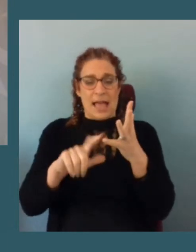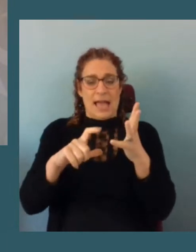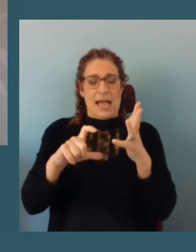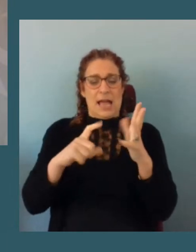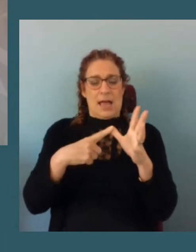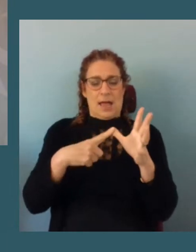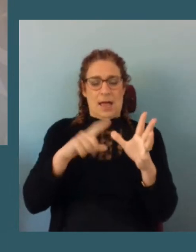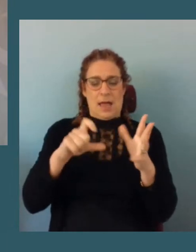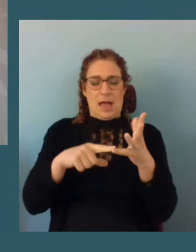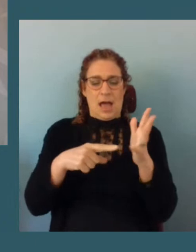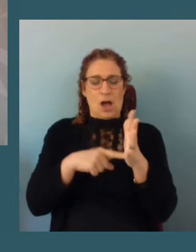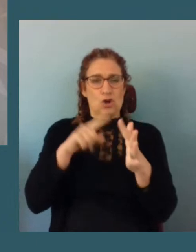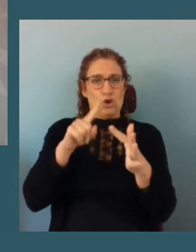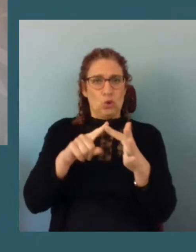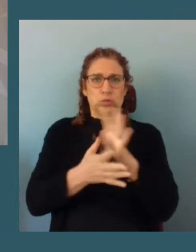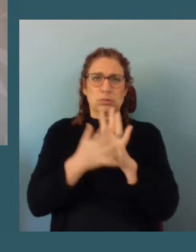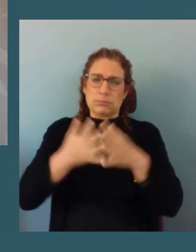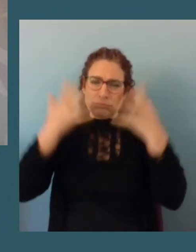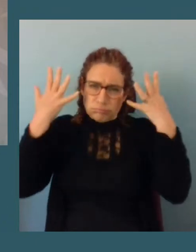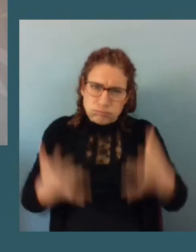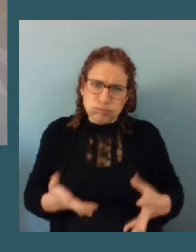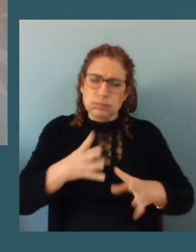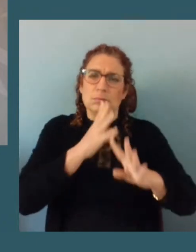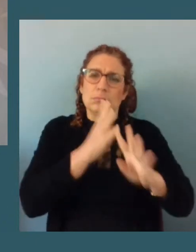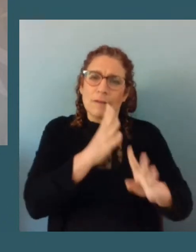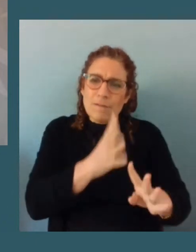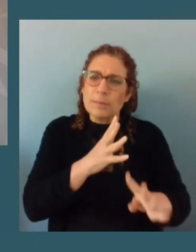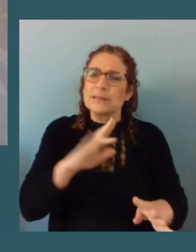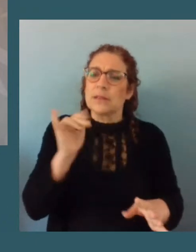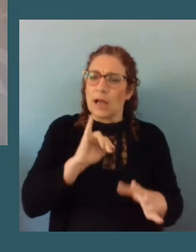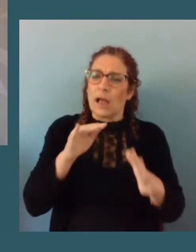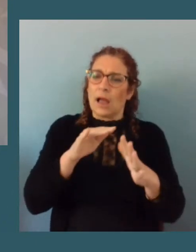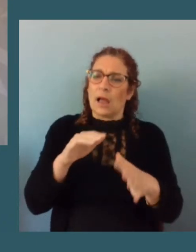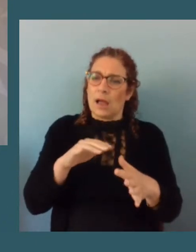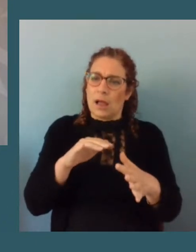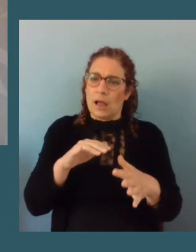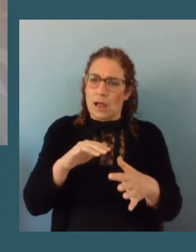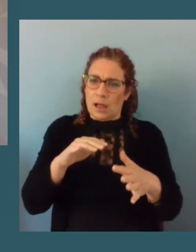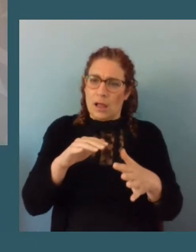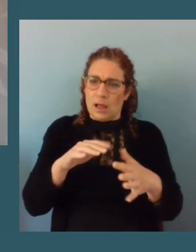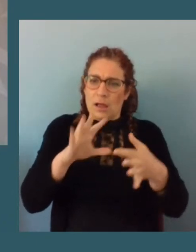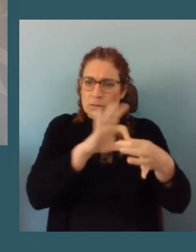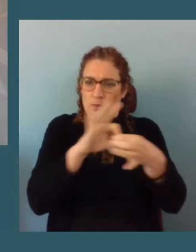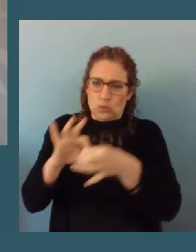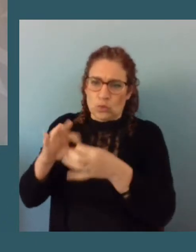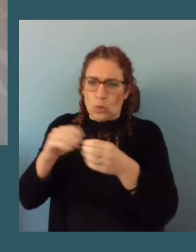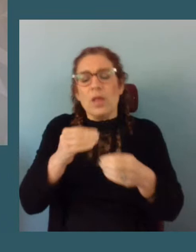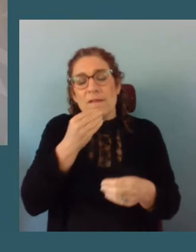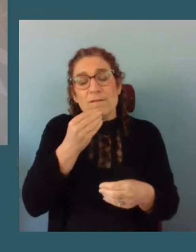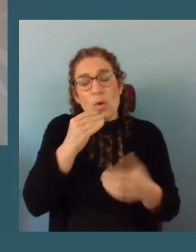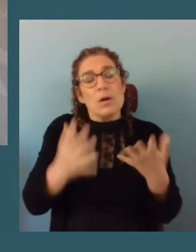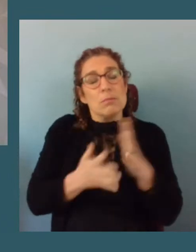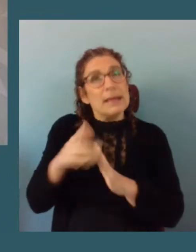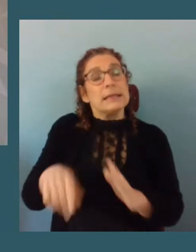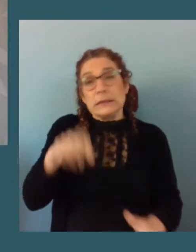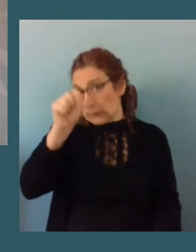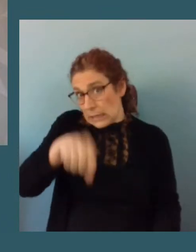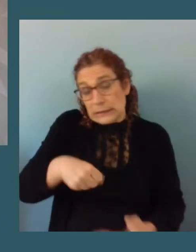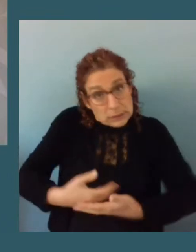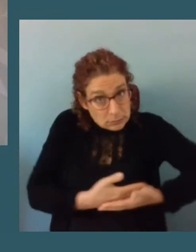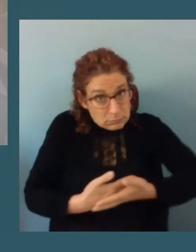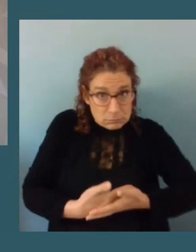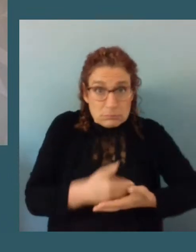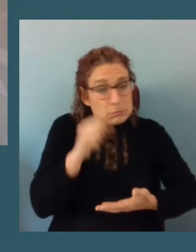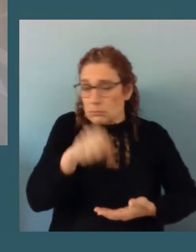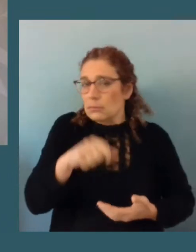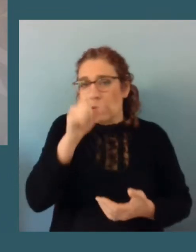profuse vomiting quickly within 1 to 4 hours after eating the food. So yes, it can occur in infancy anytime, and most